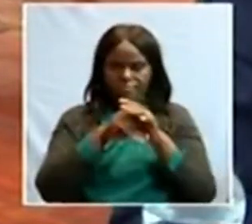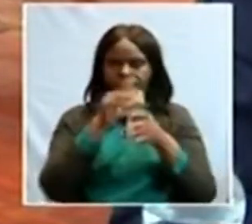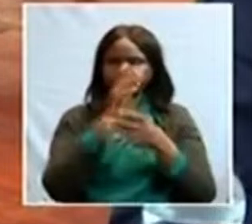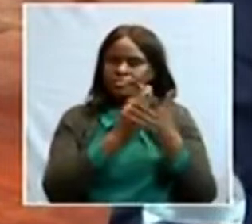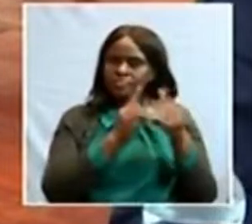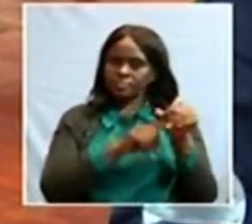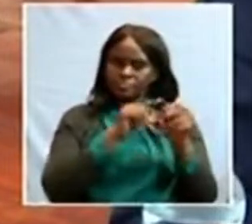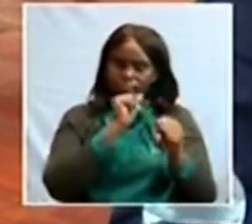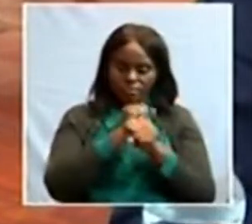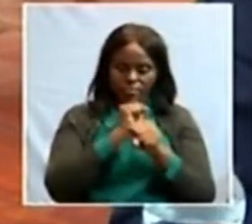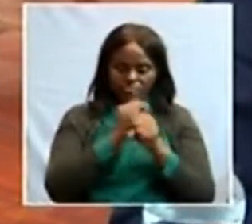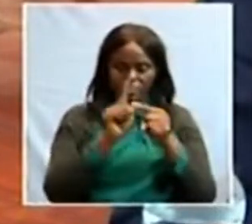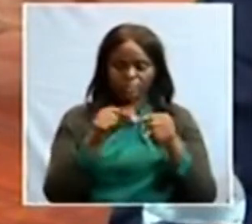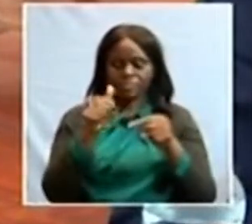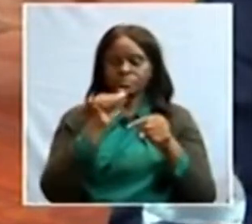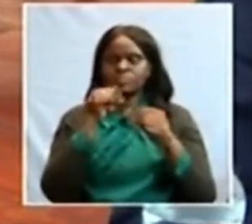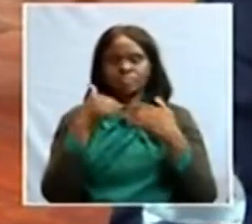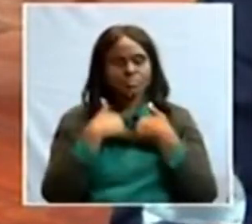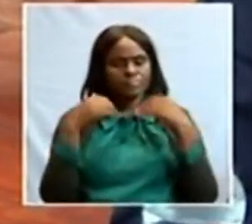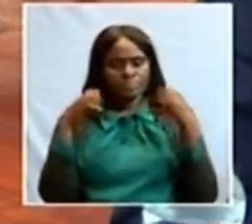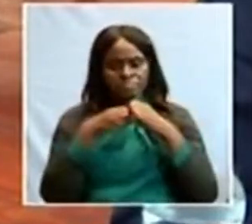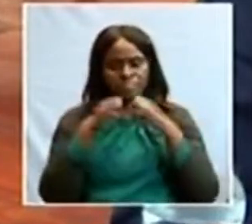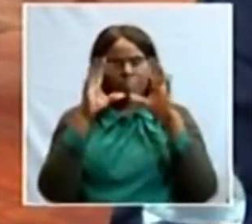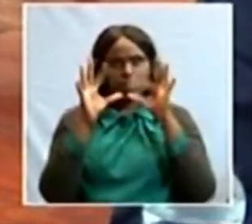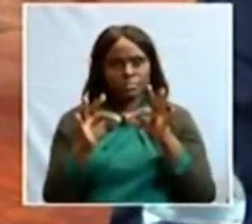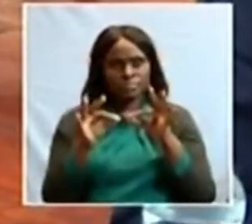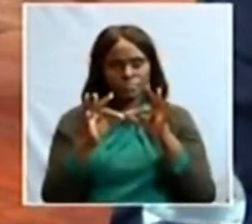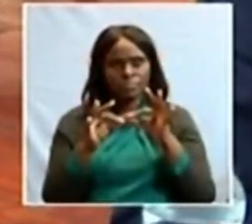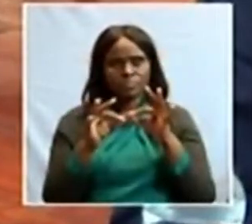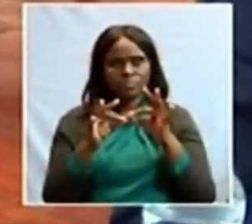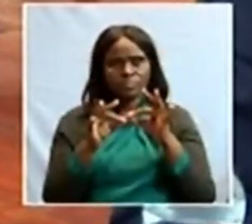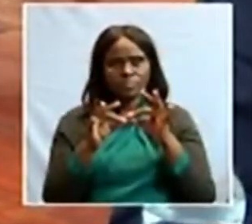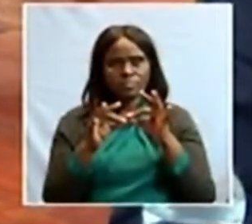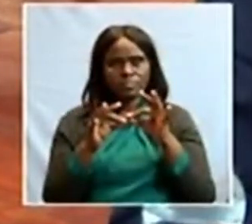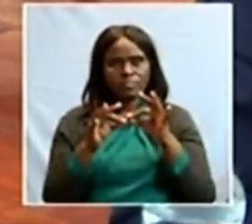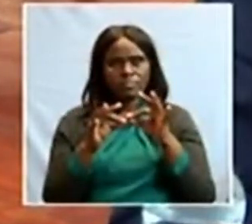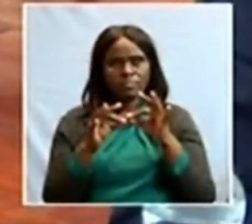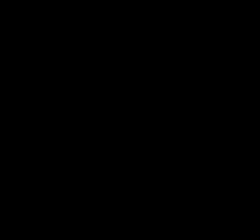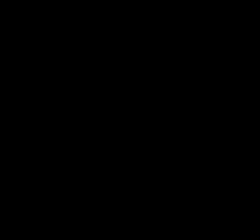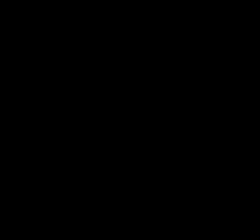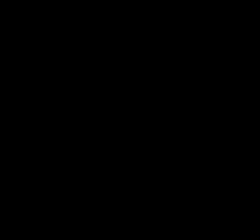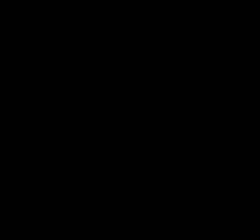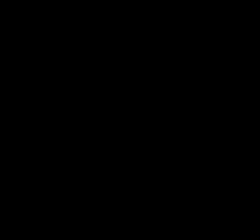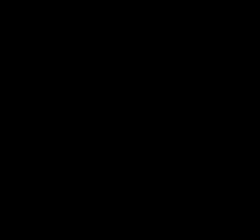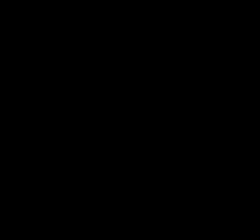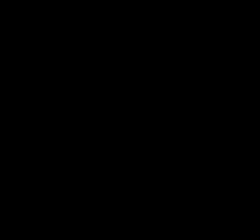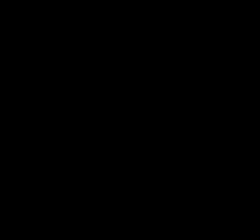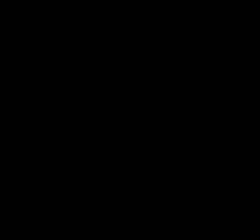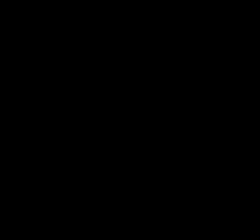contracts but did not have bank accounts. Action